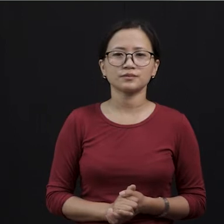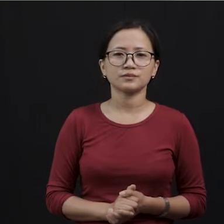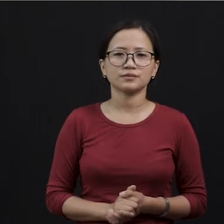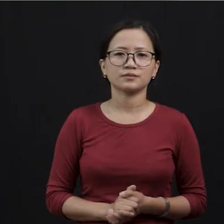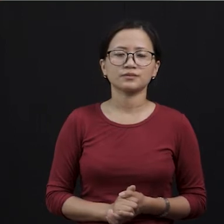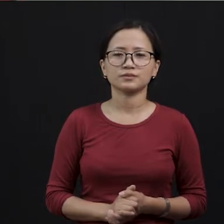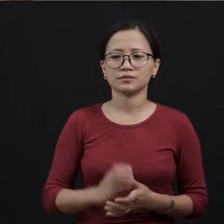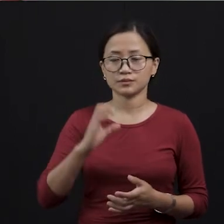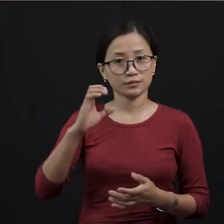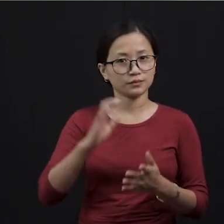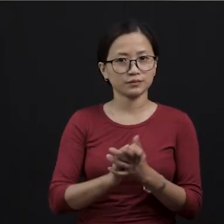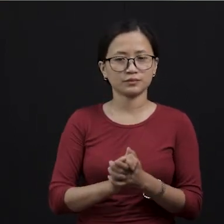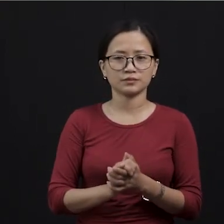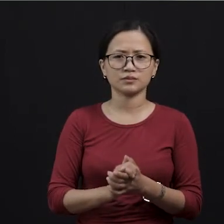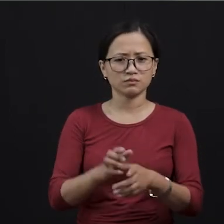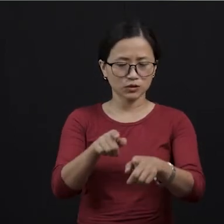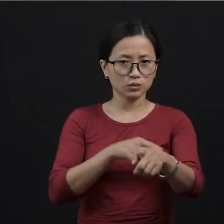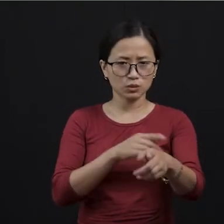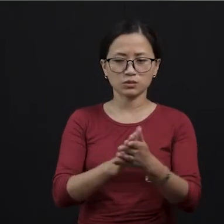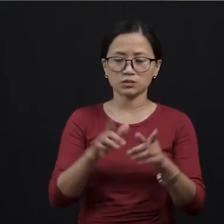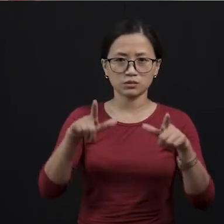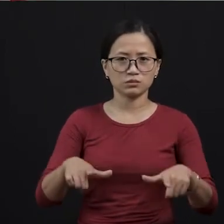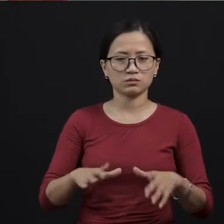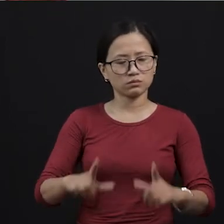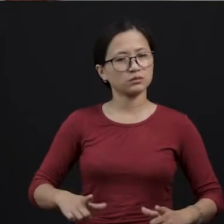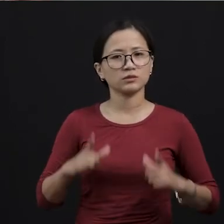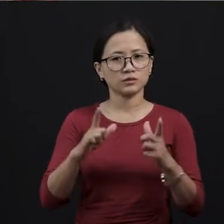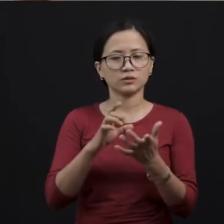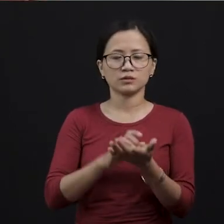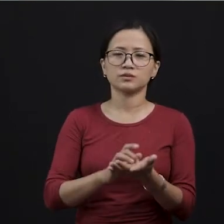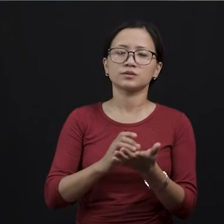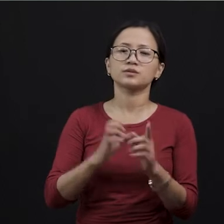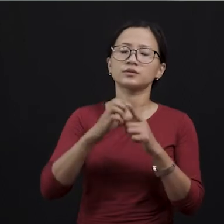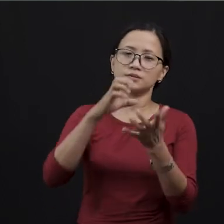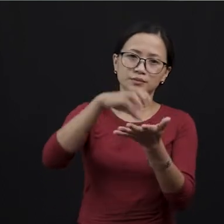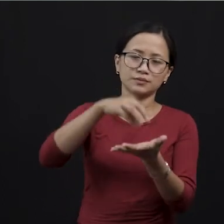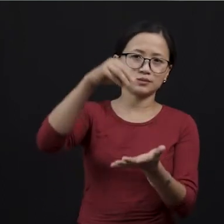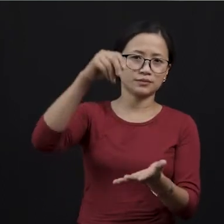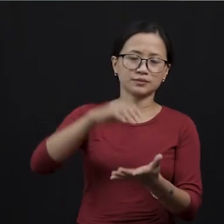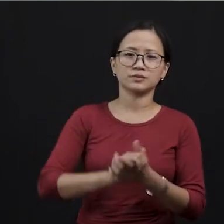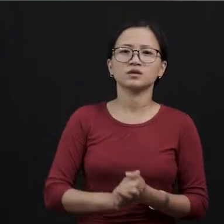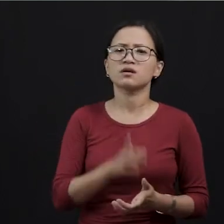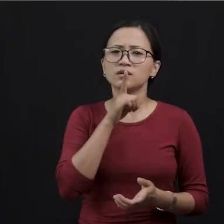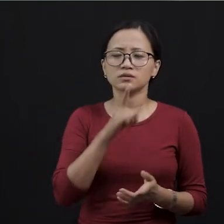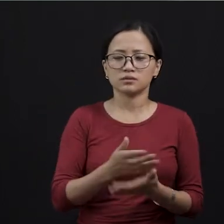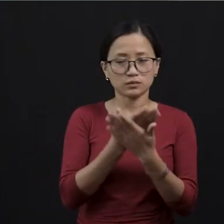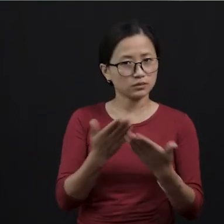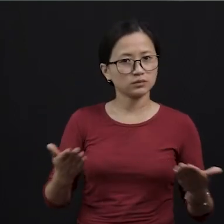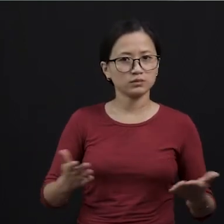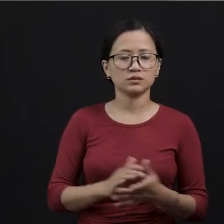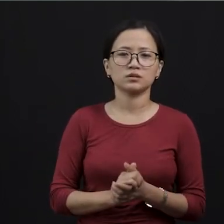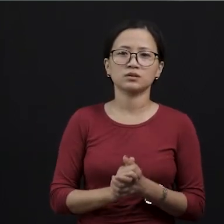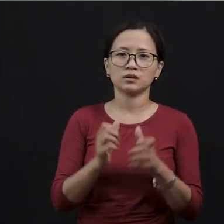no? And camels, because of the presence of the long leg, they're able to live in the desert. So such thing is